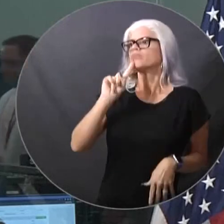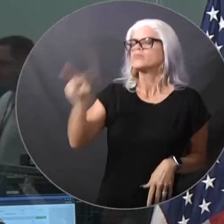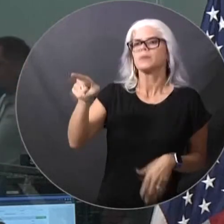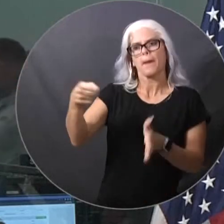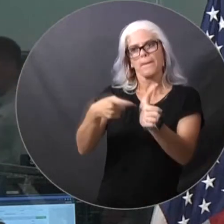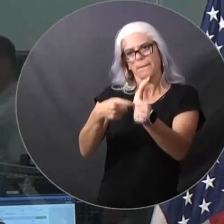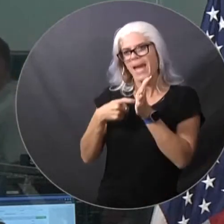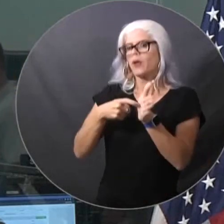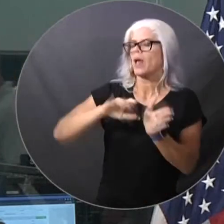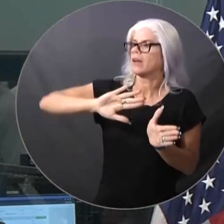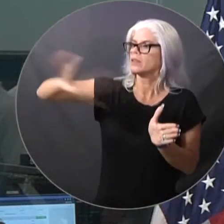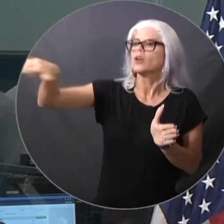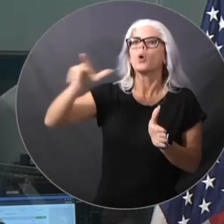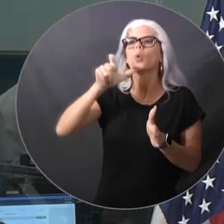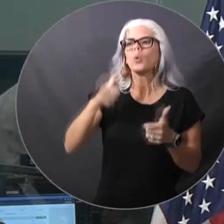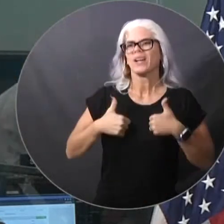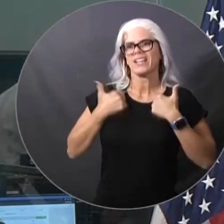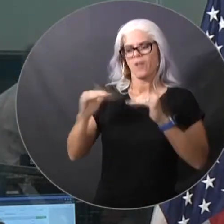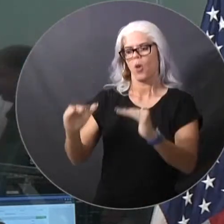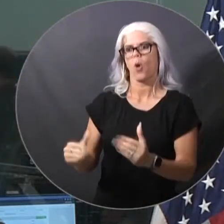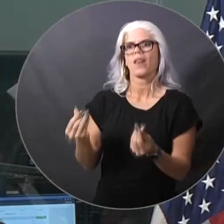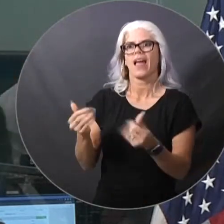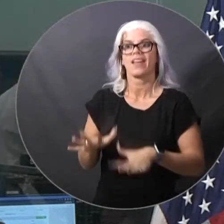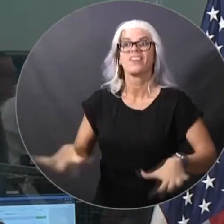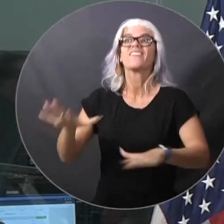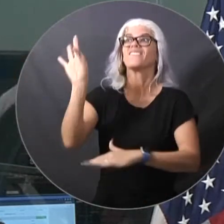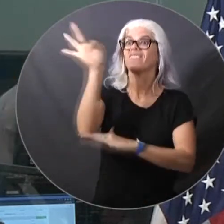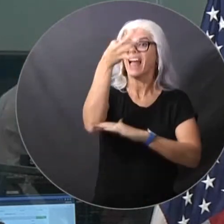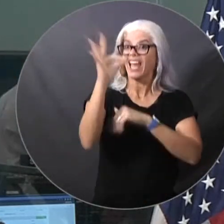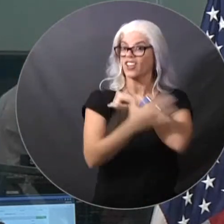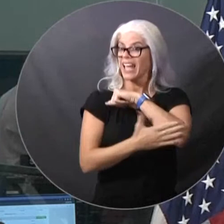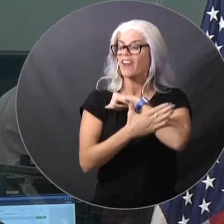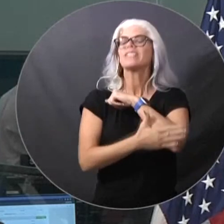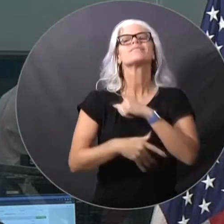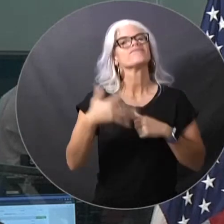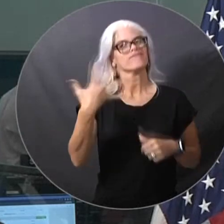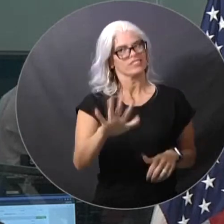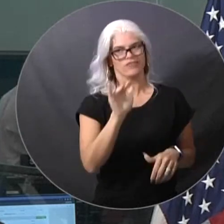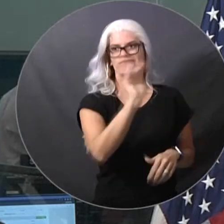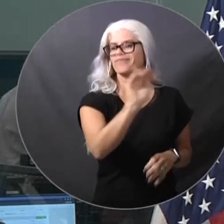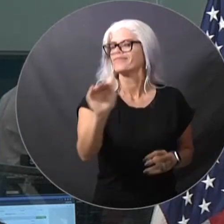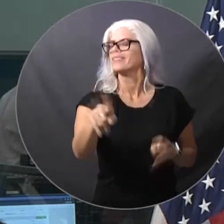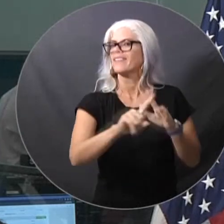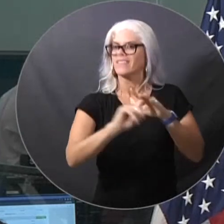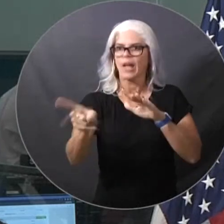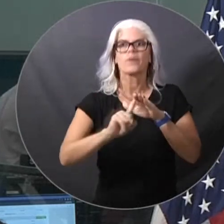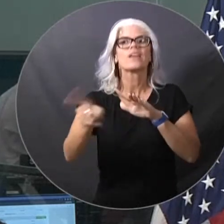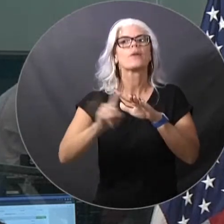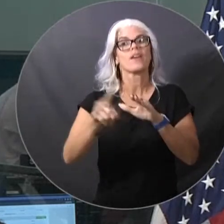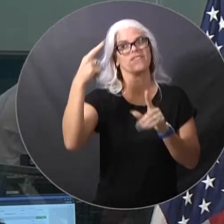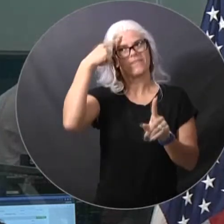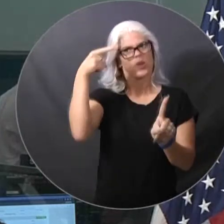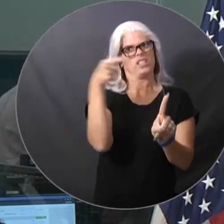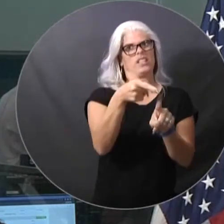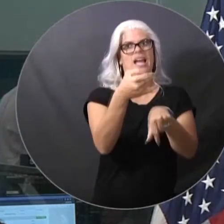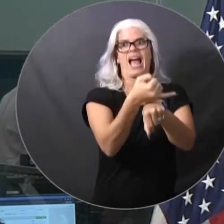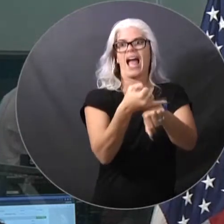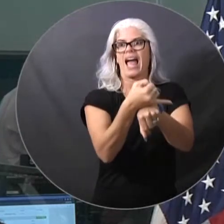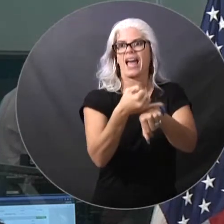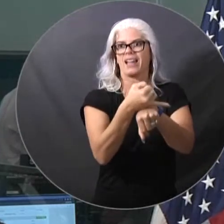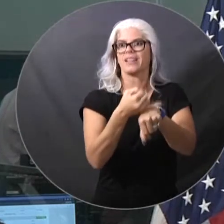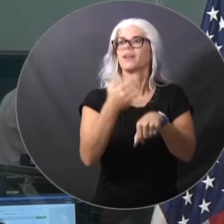River. Flagler County has issued mandatory evacuations of its barrier islands, low-lying areas, and mobile